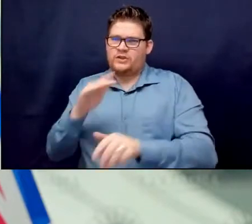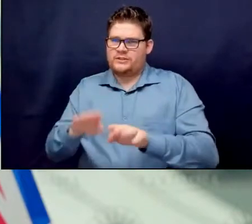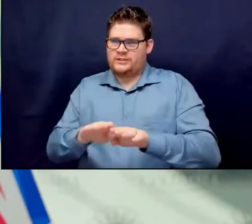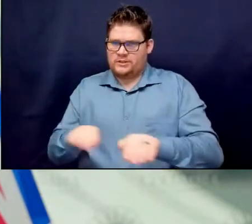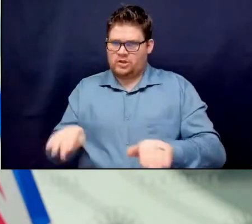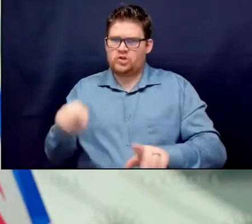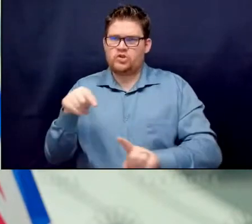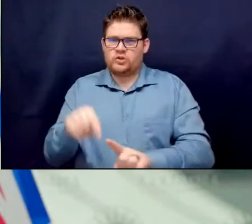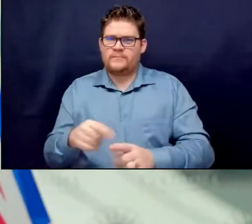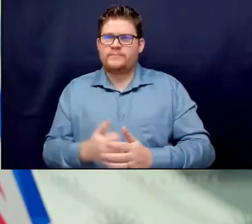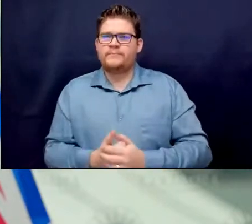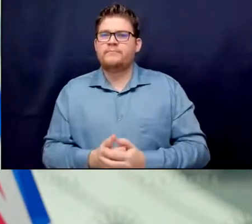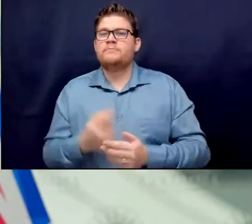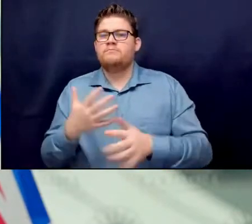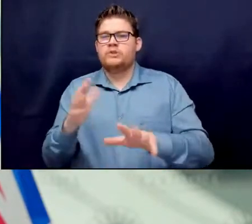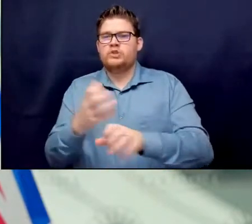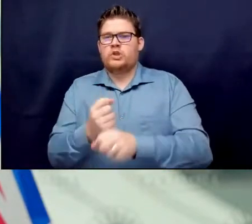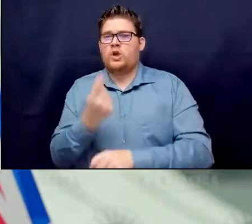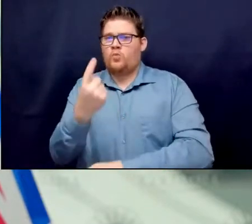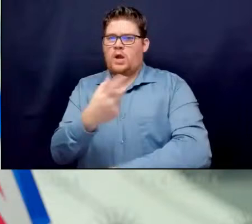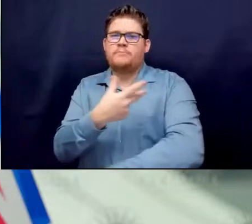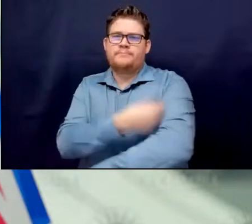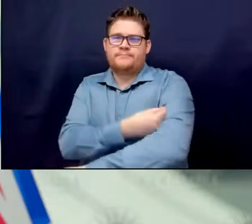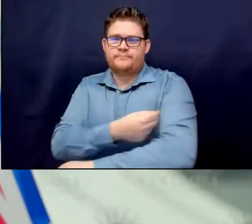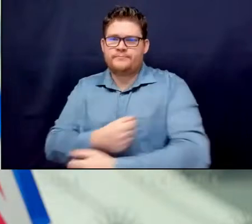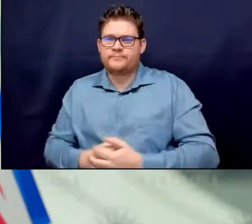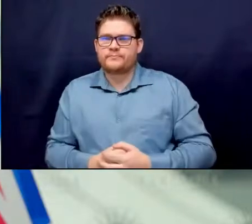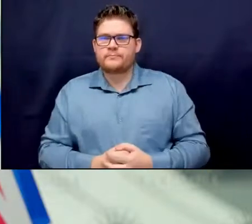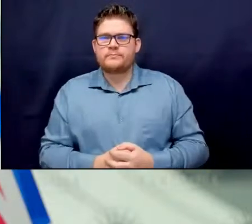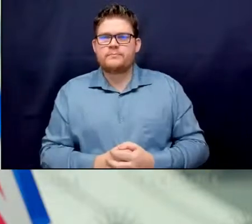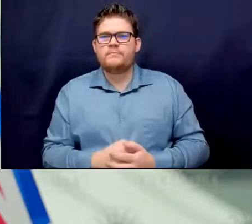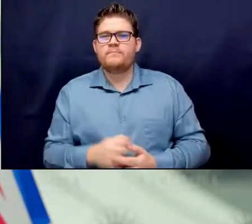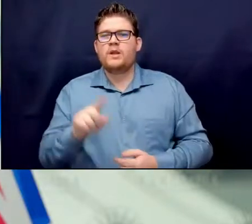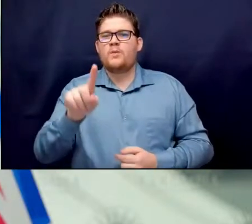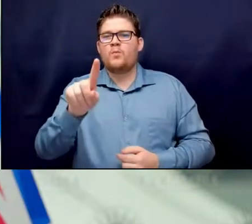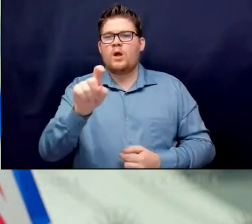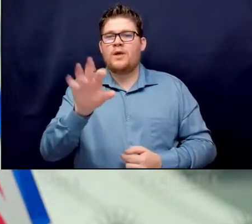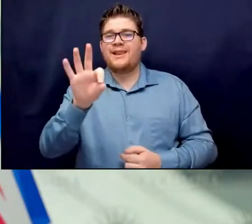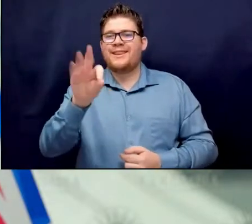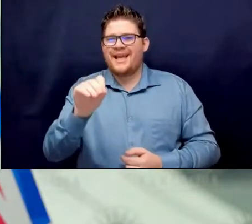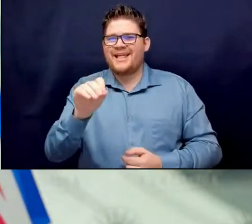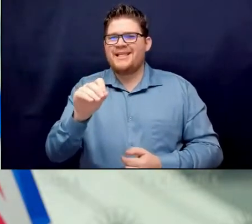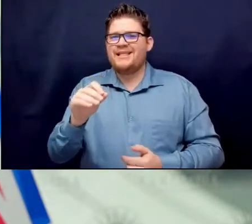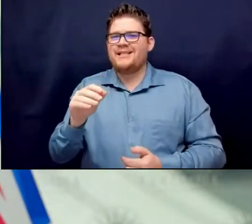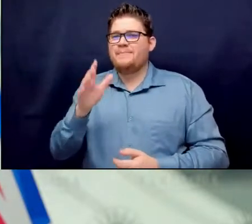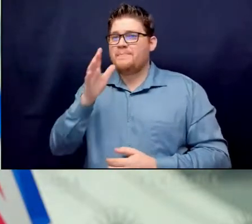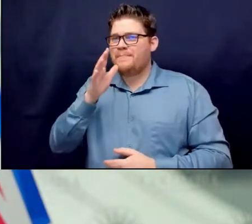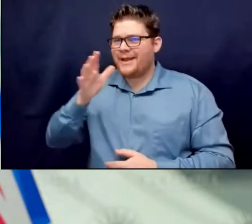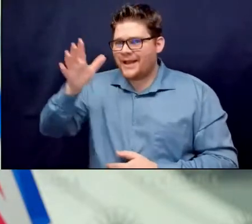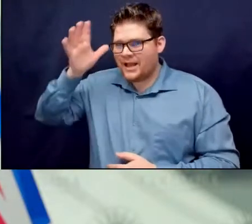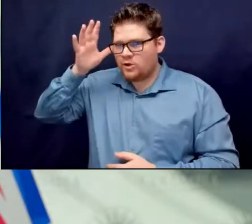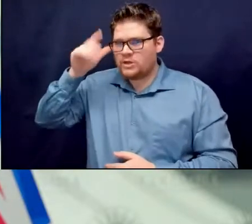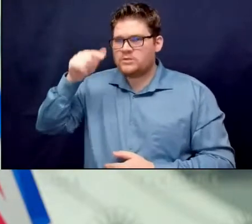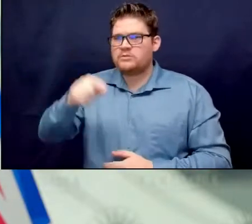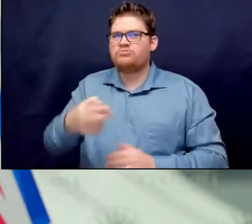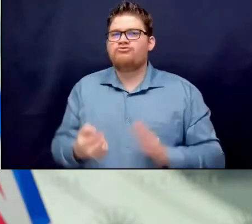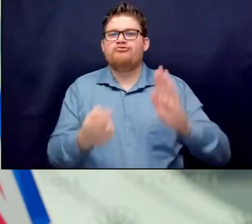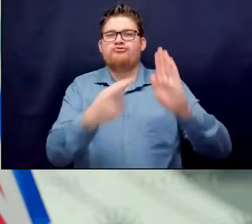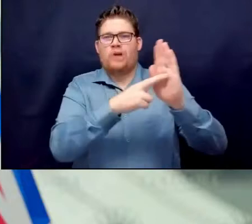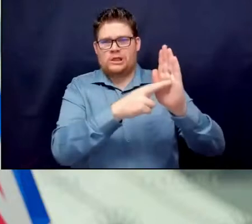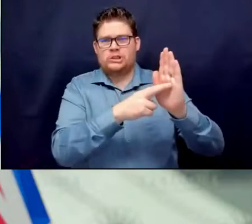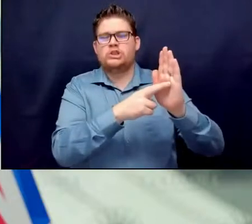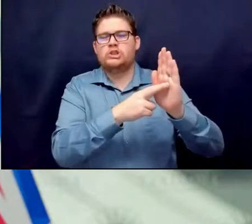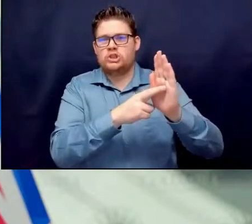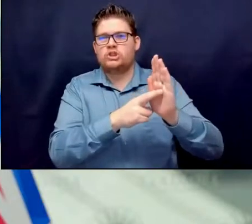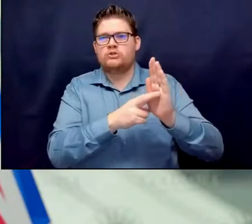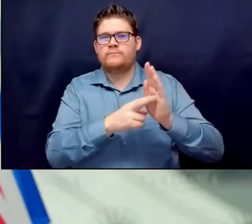as well today for parents to register their children. About 190,000 have been registered to date. But I think it's critically